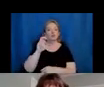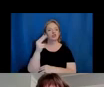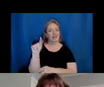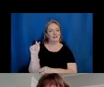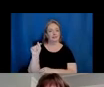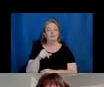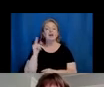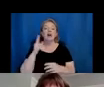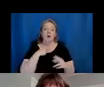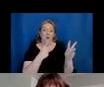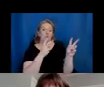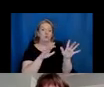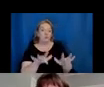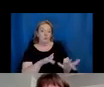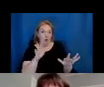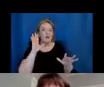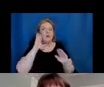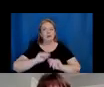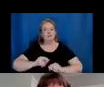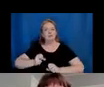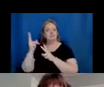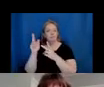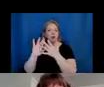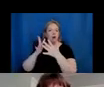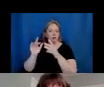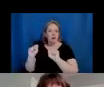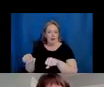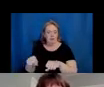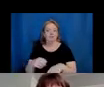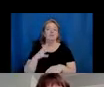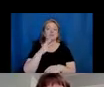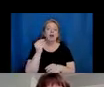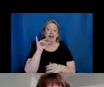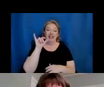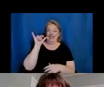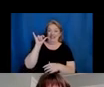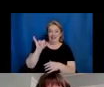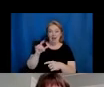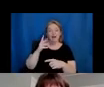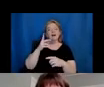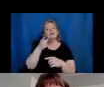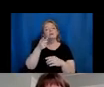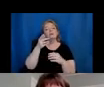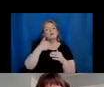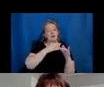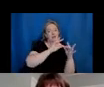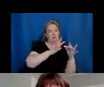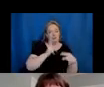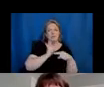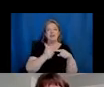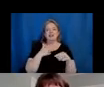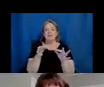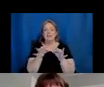made available online in the coming days. Along with ASL interpretation, you can access English language captions by clicking on the